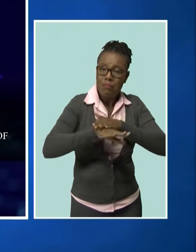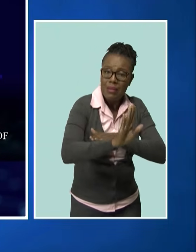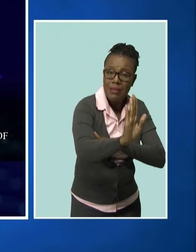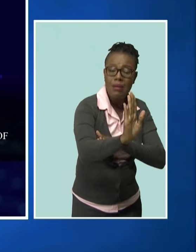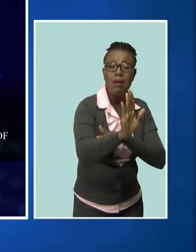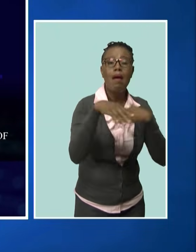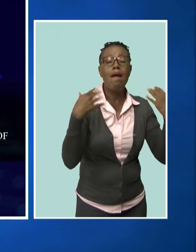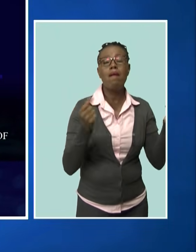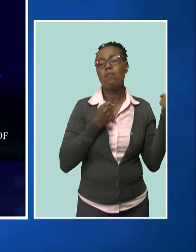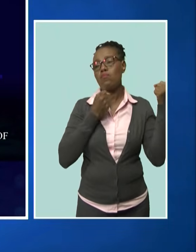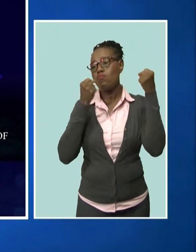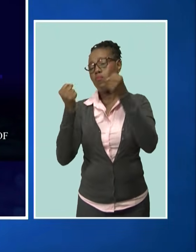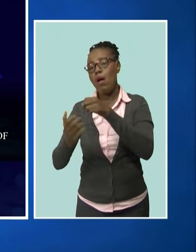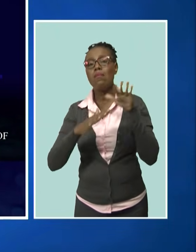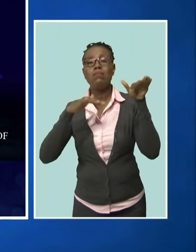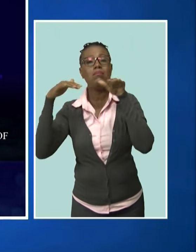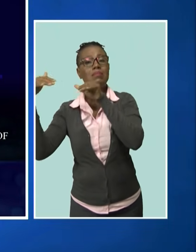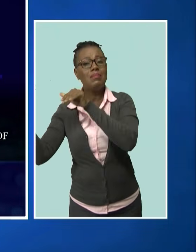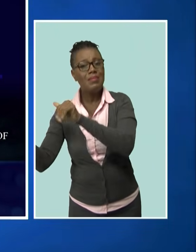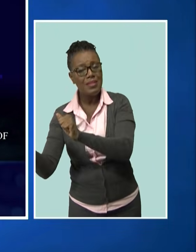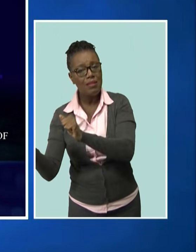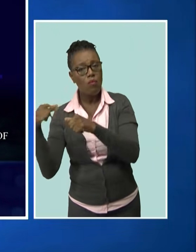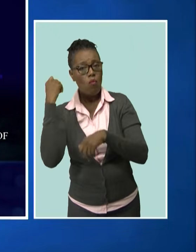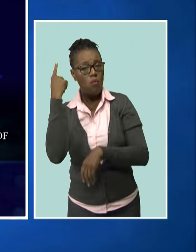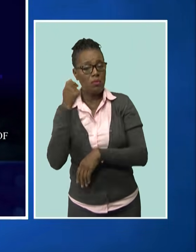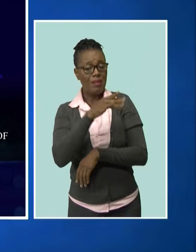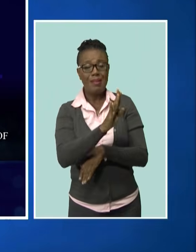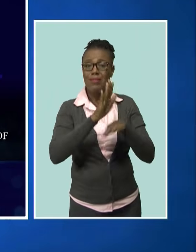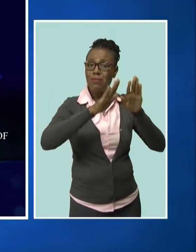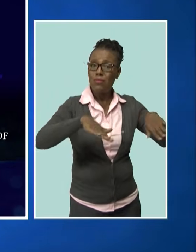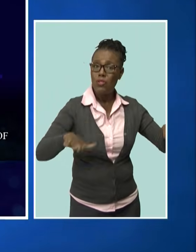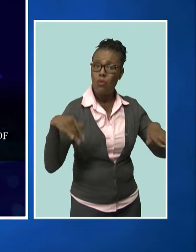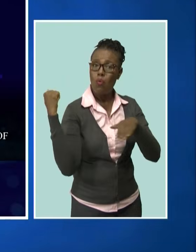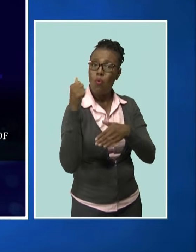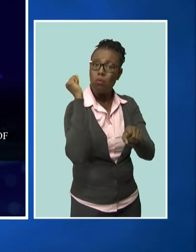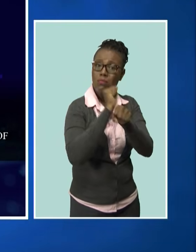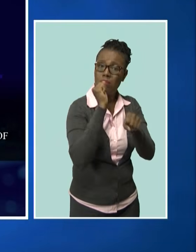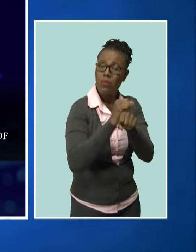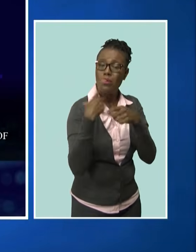they go to work to teach the nation's children.